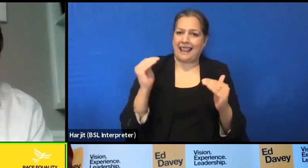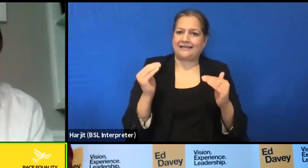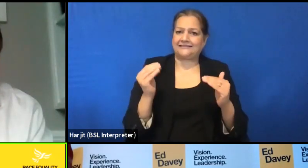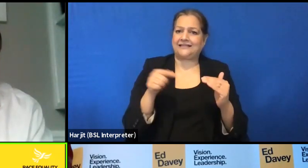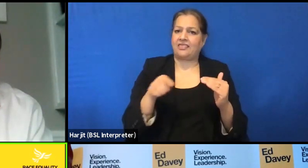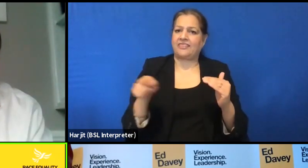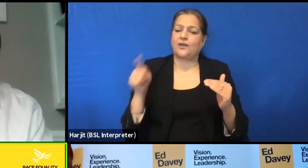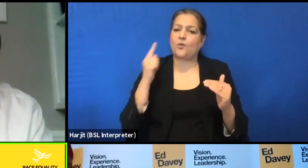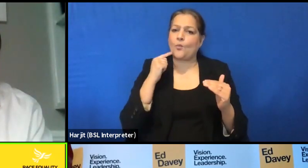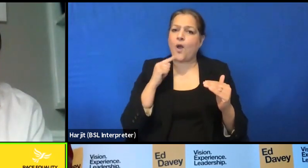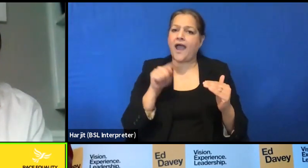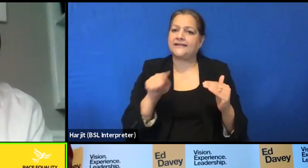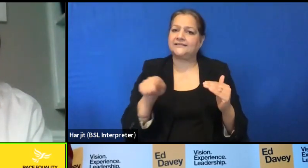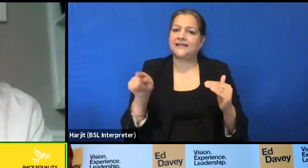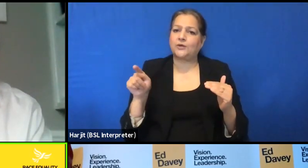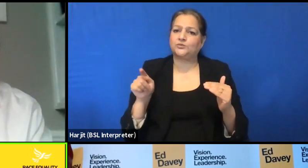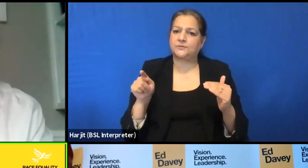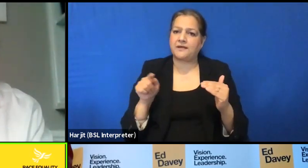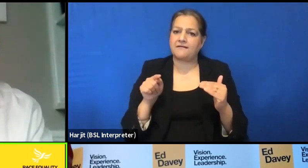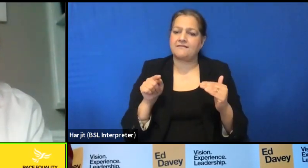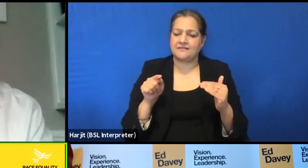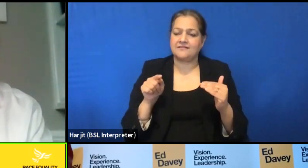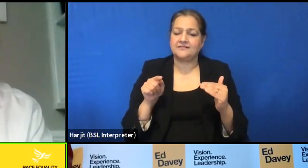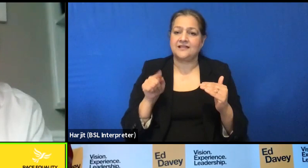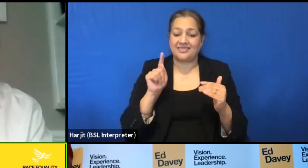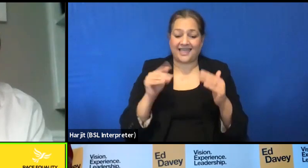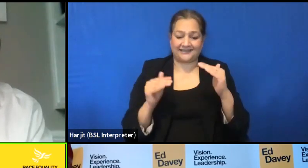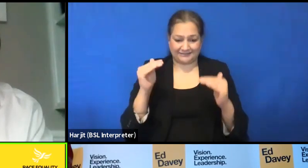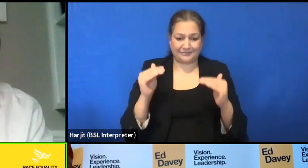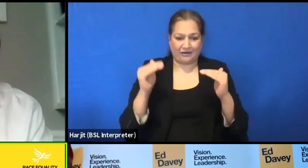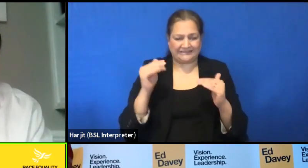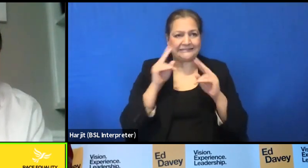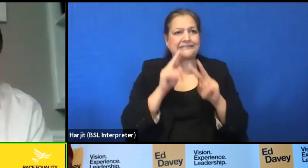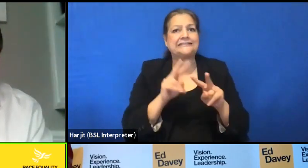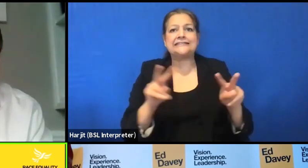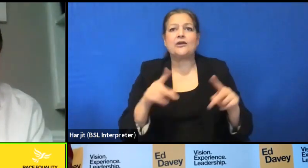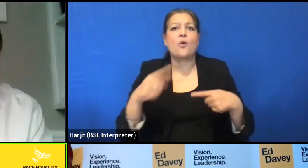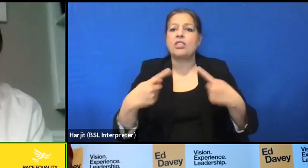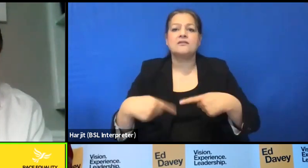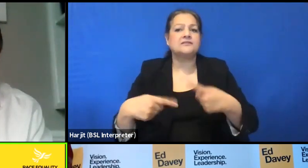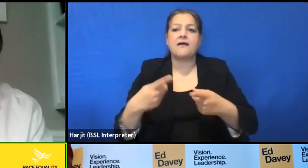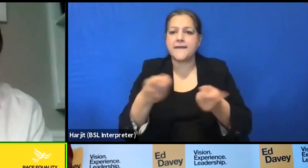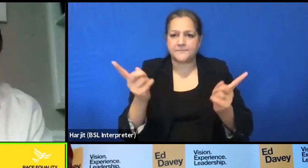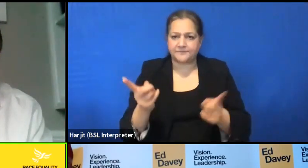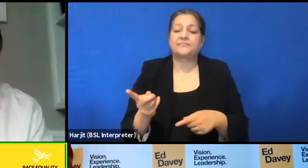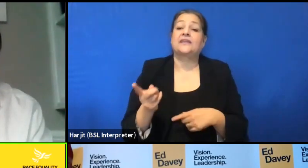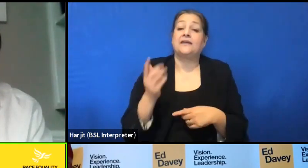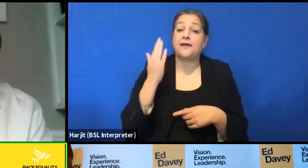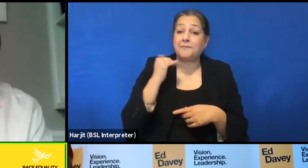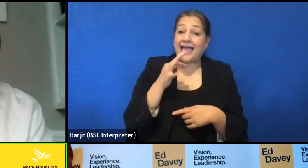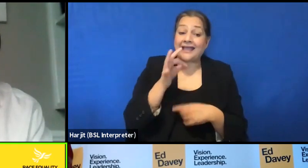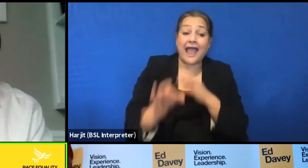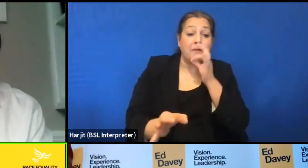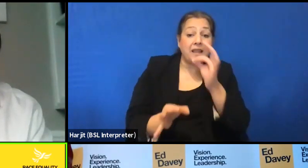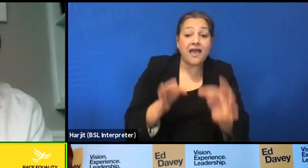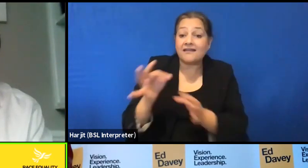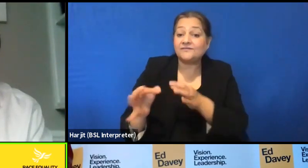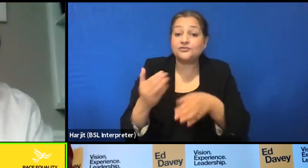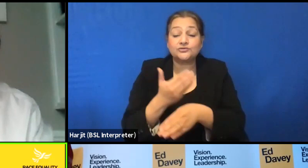is exactly the kind of disparity that we see in our society all the time. We know that Black applicants for jobs have to put in